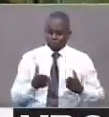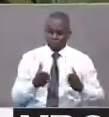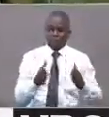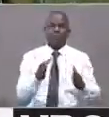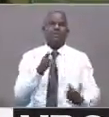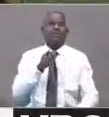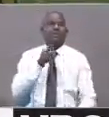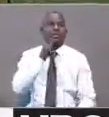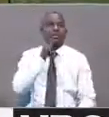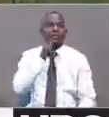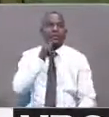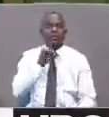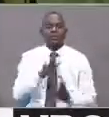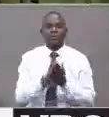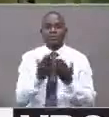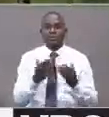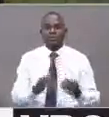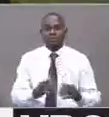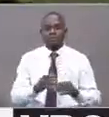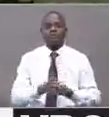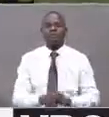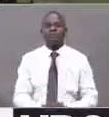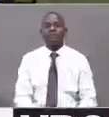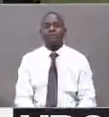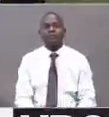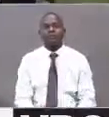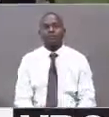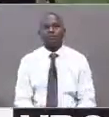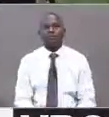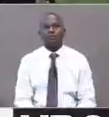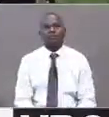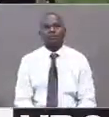Teso. Joseph Okou, UBC.